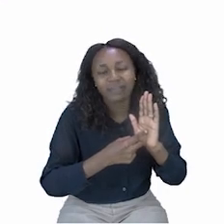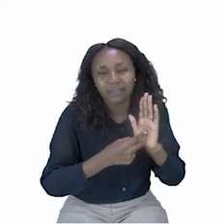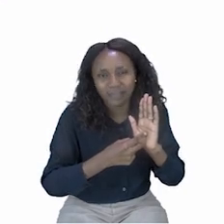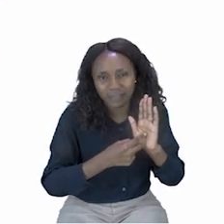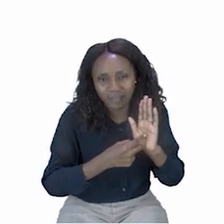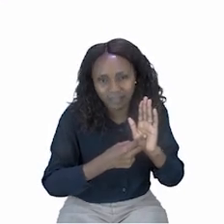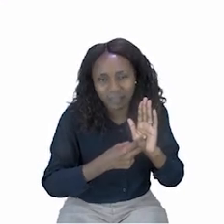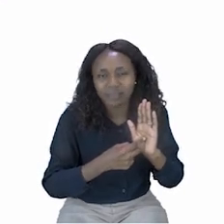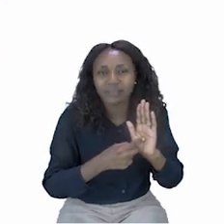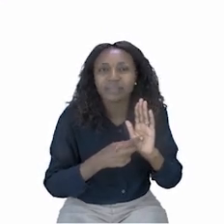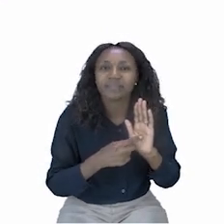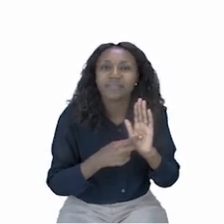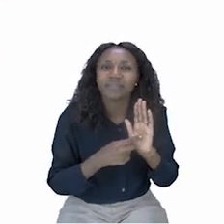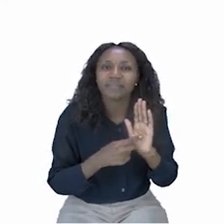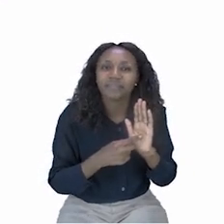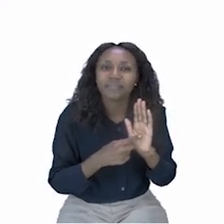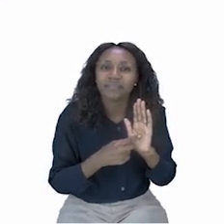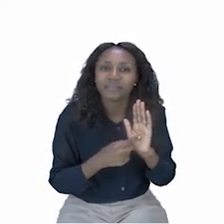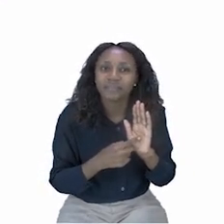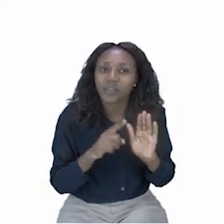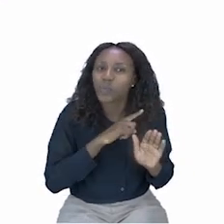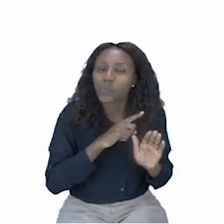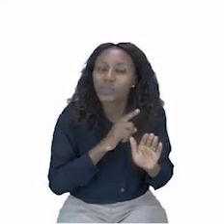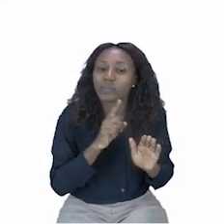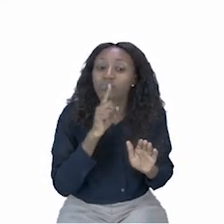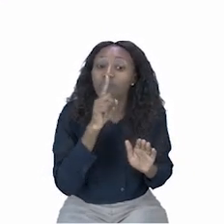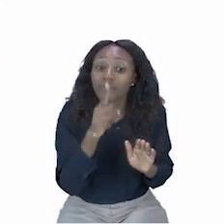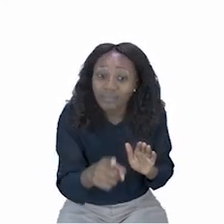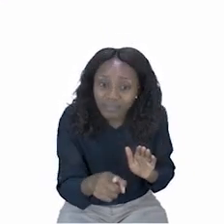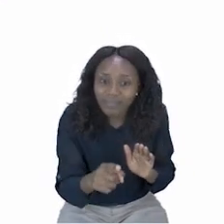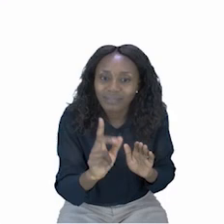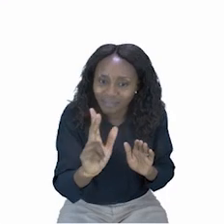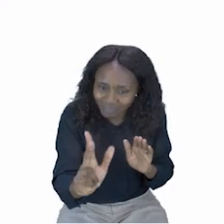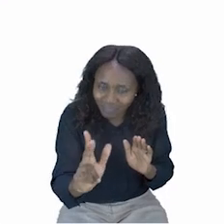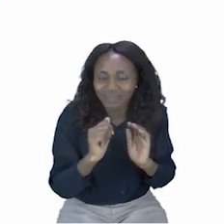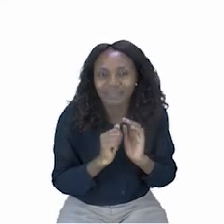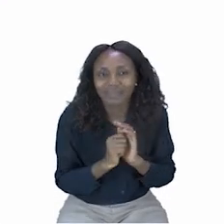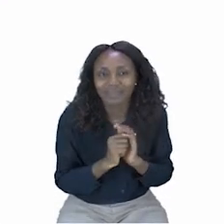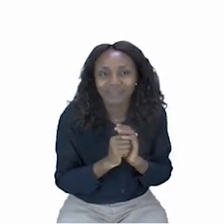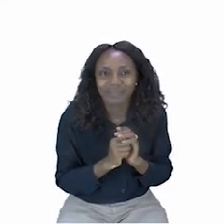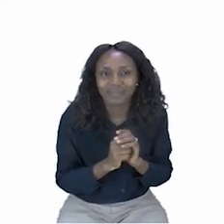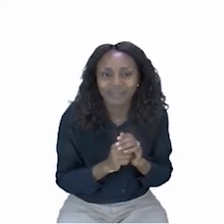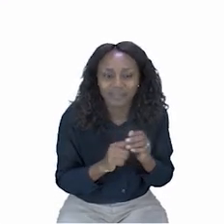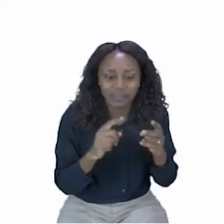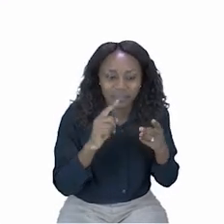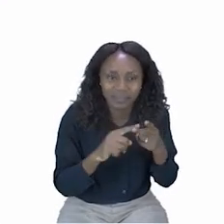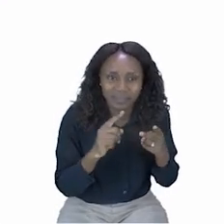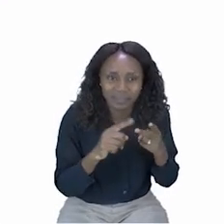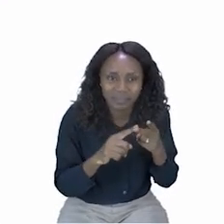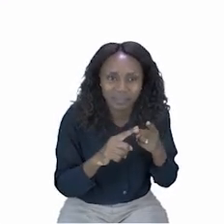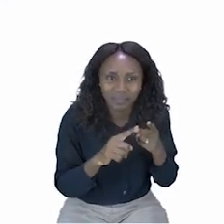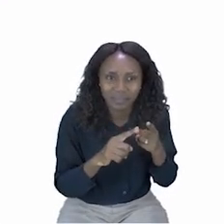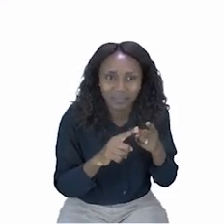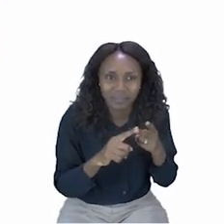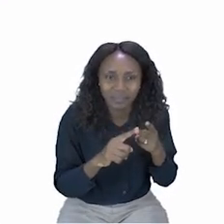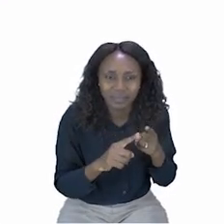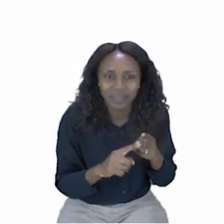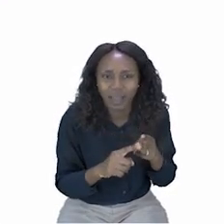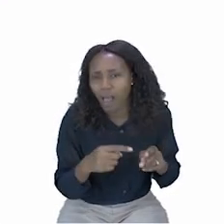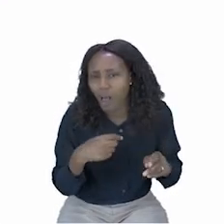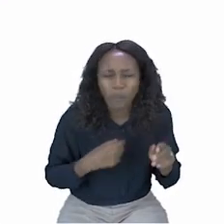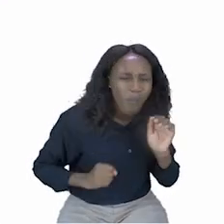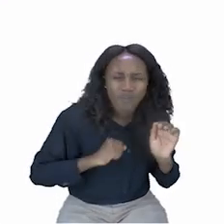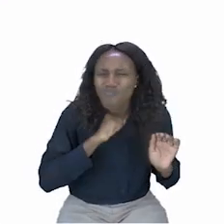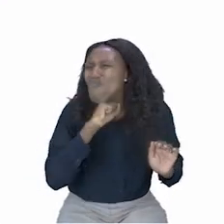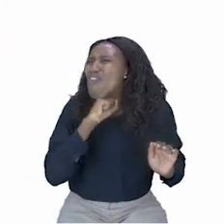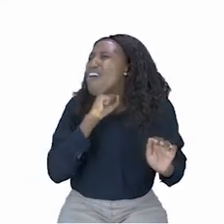full stop, we are telling someone. Then we also have, I